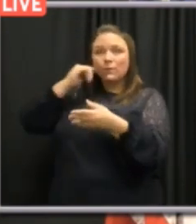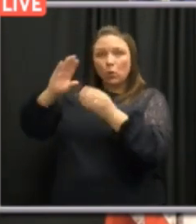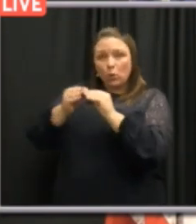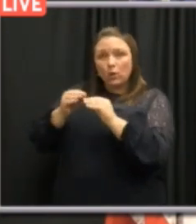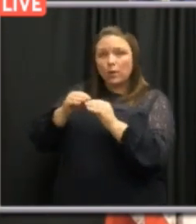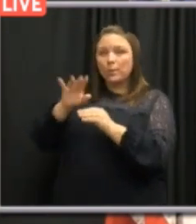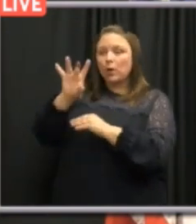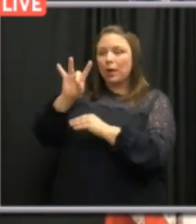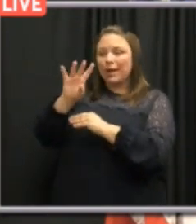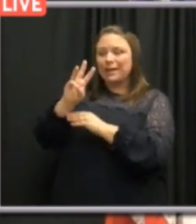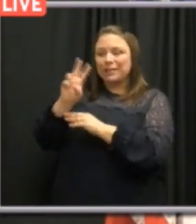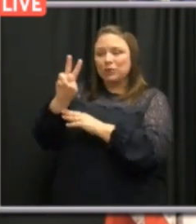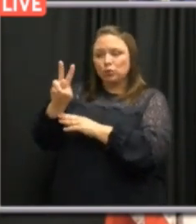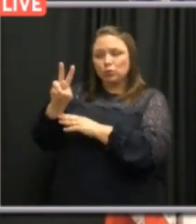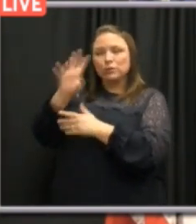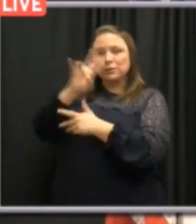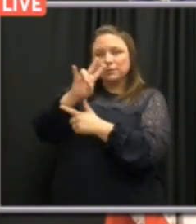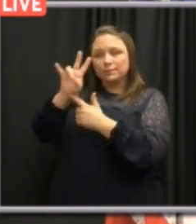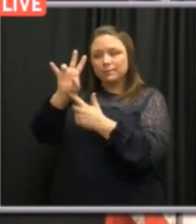at